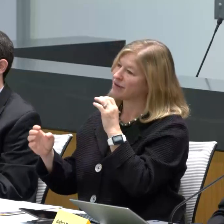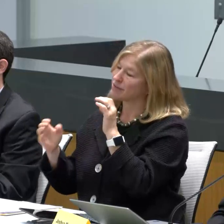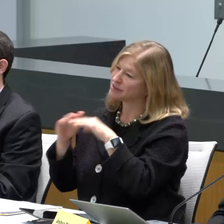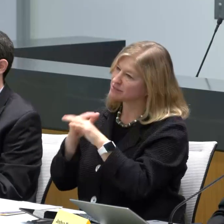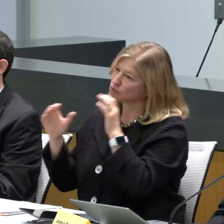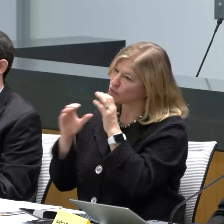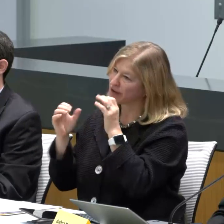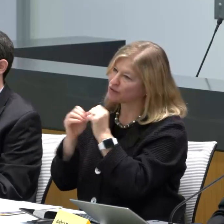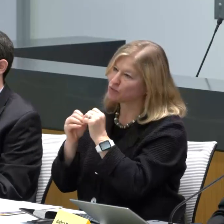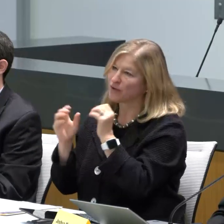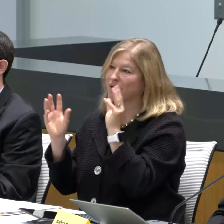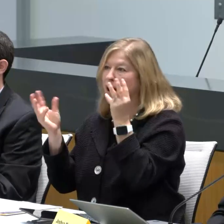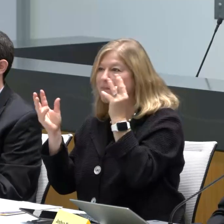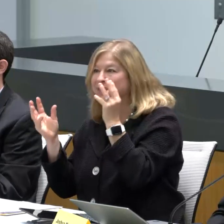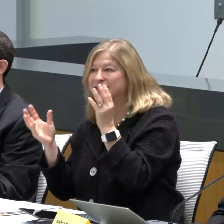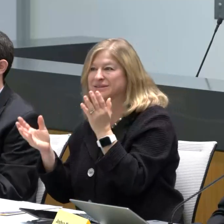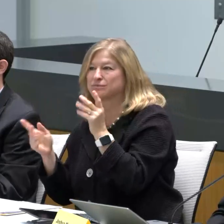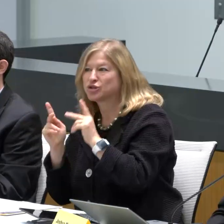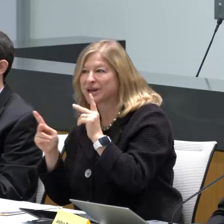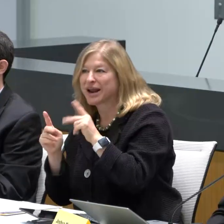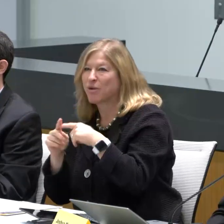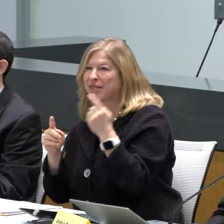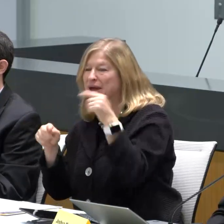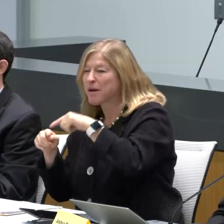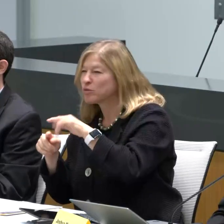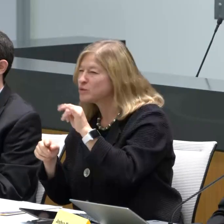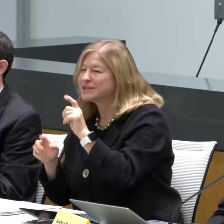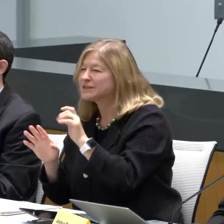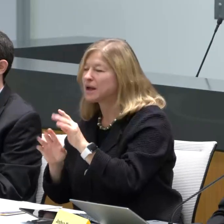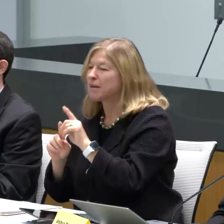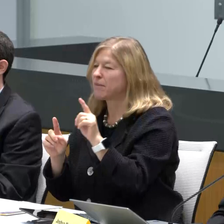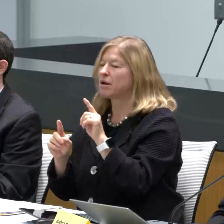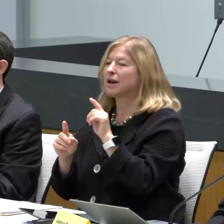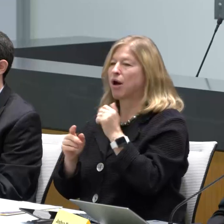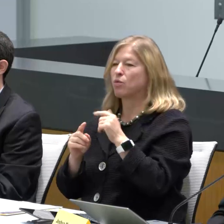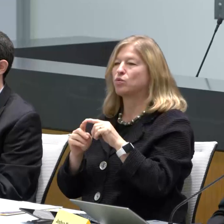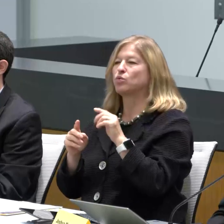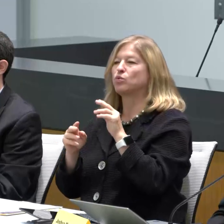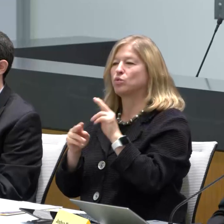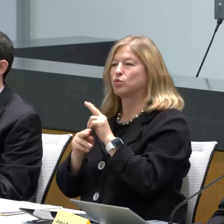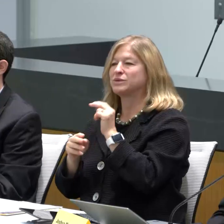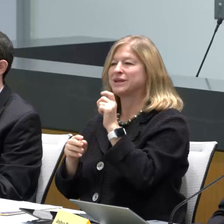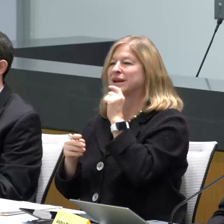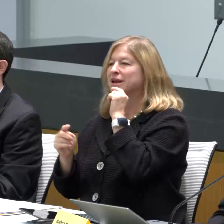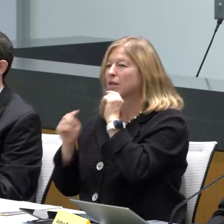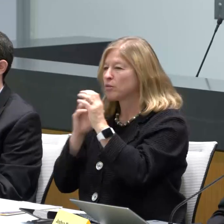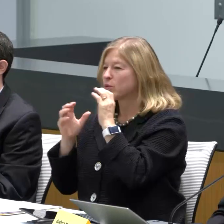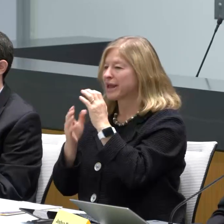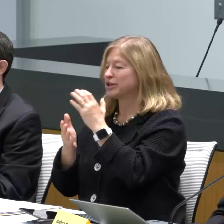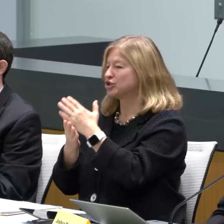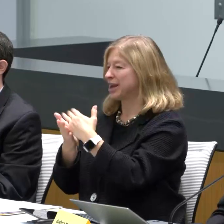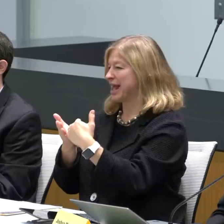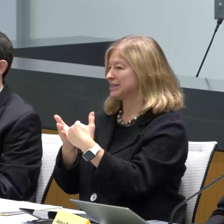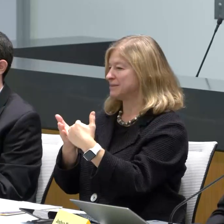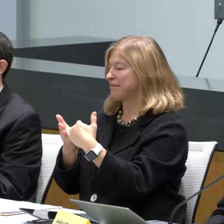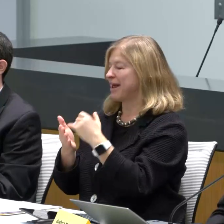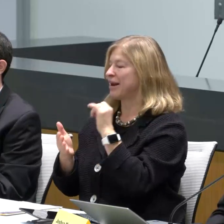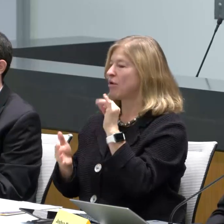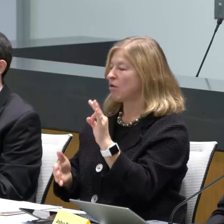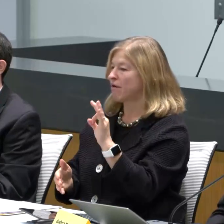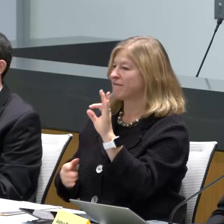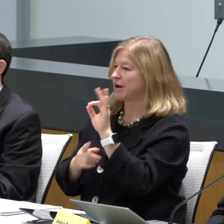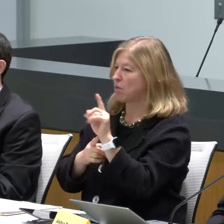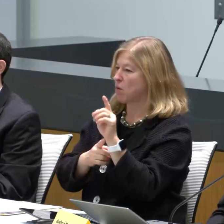we will not be discussing any accessible communications in terms of discussions with emergency personnel on site,